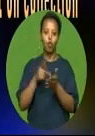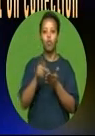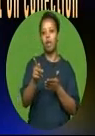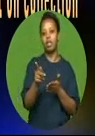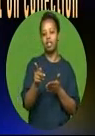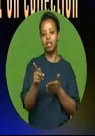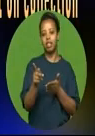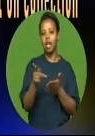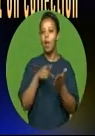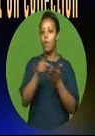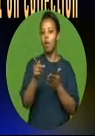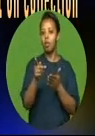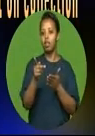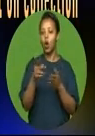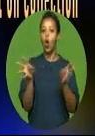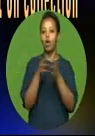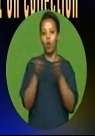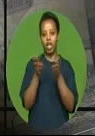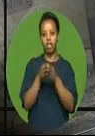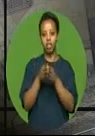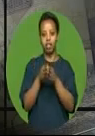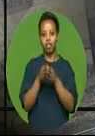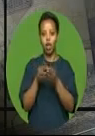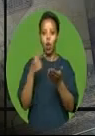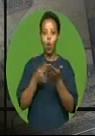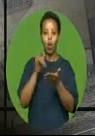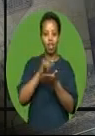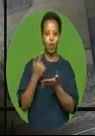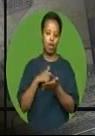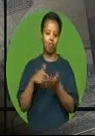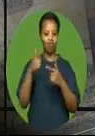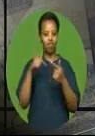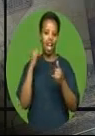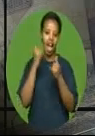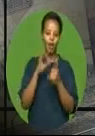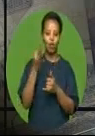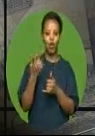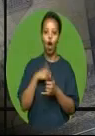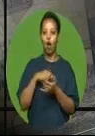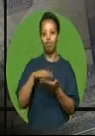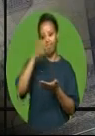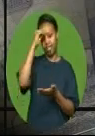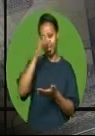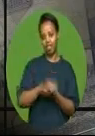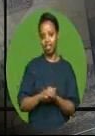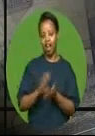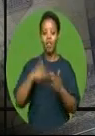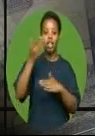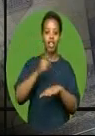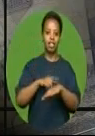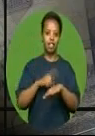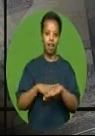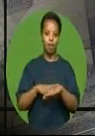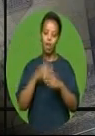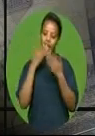payments, payment on collection. With that, we come to the end of today's lesson. Until next